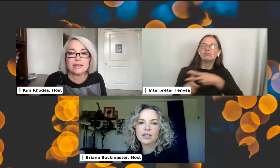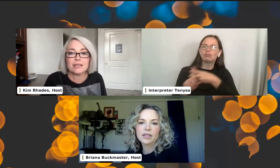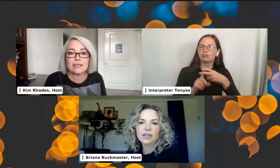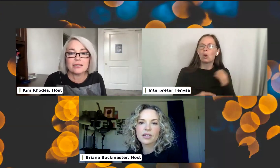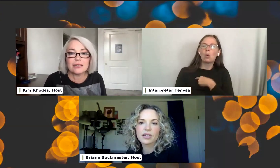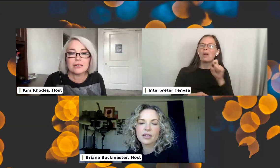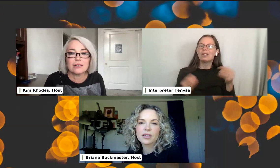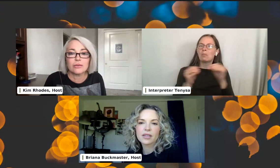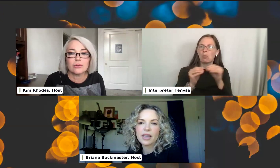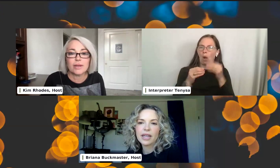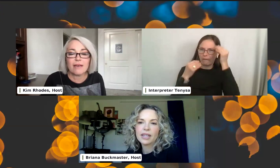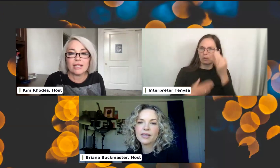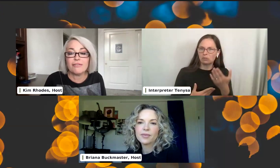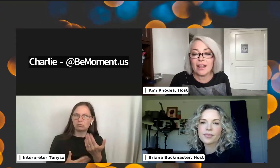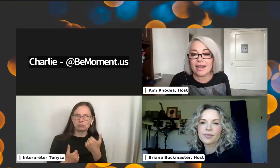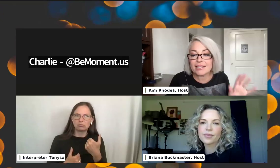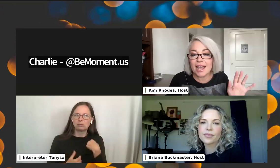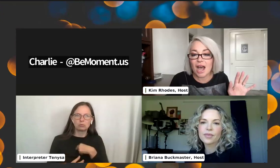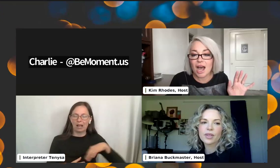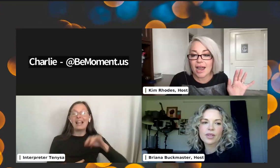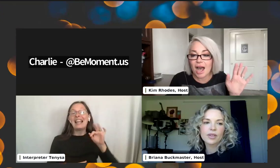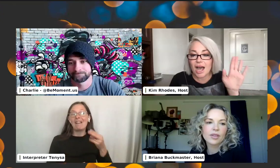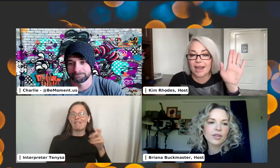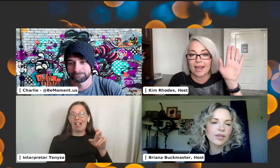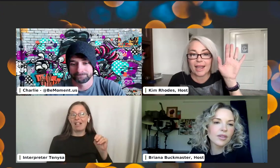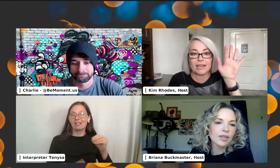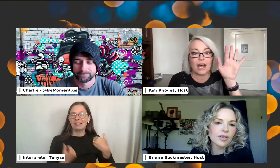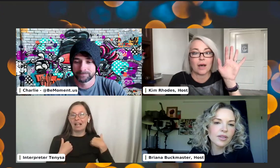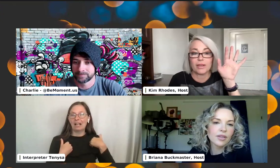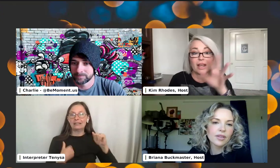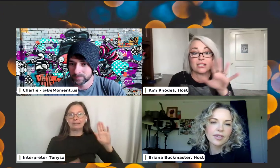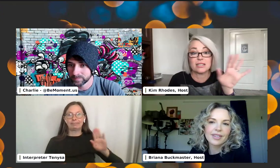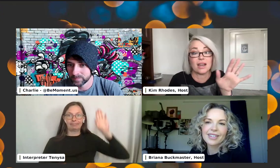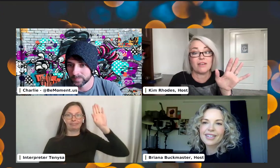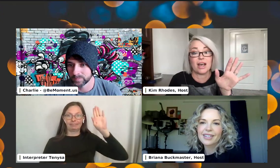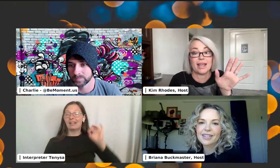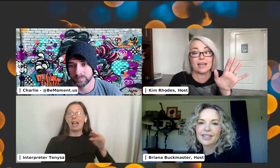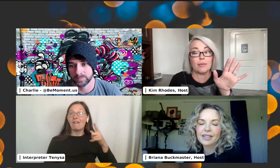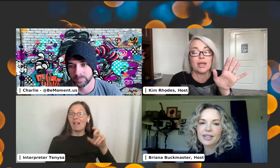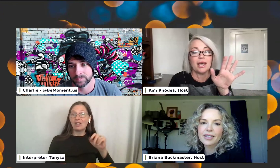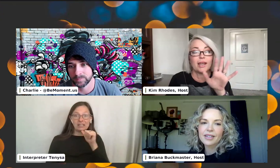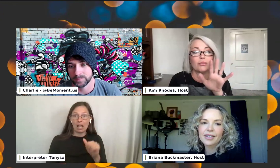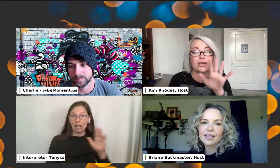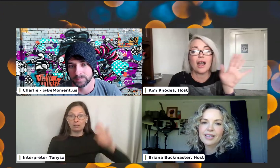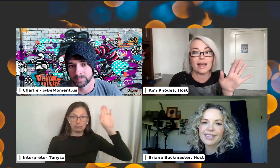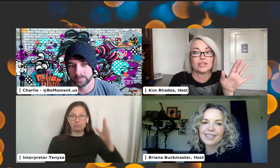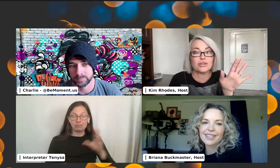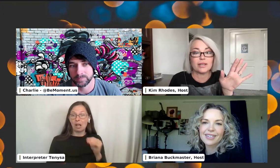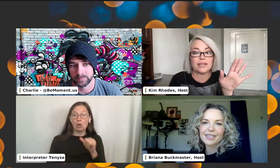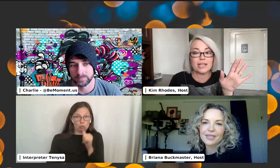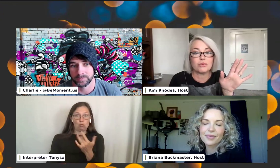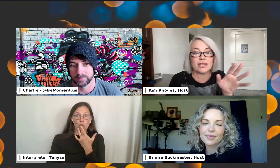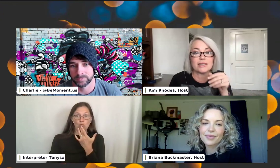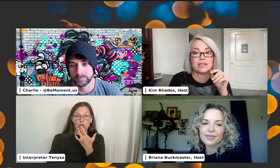context. We haven't. If Helen has a high hand up, if Helen does not have a high hand up and would not like